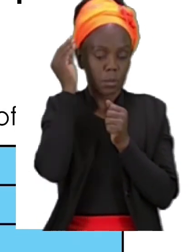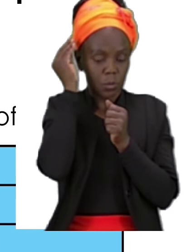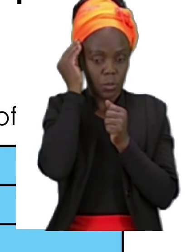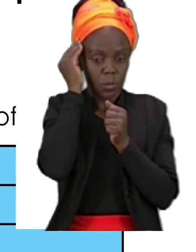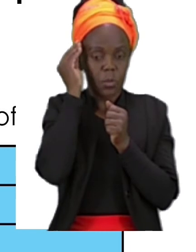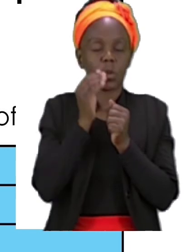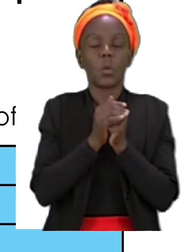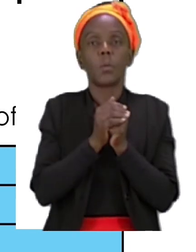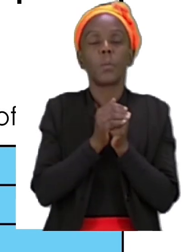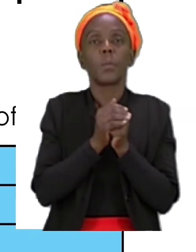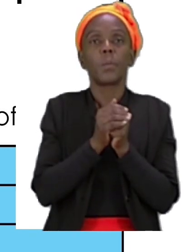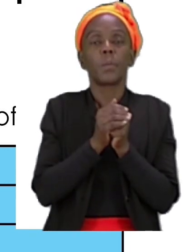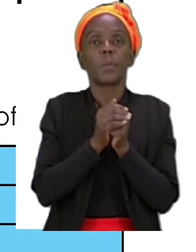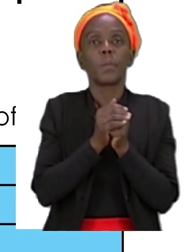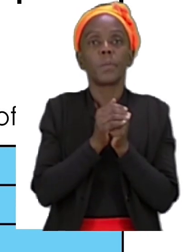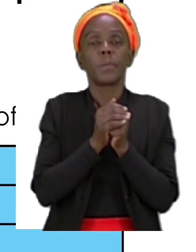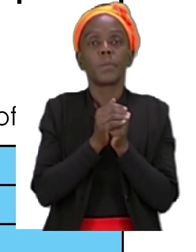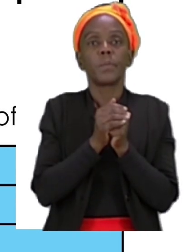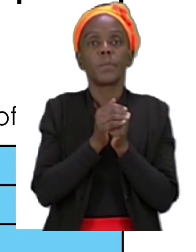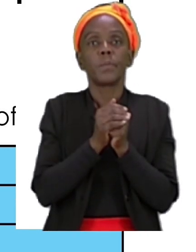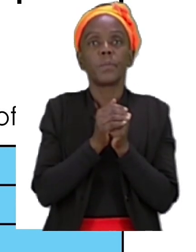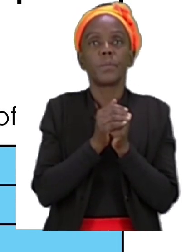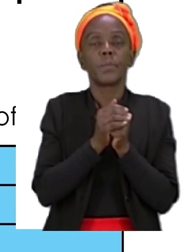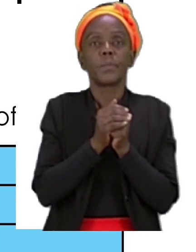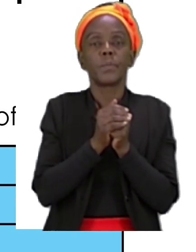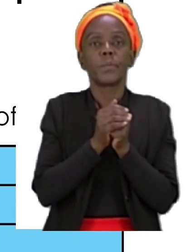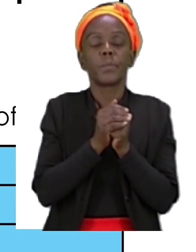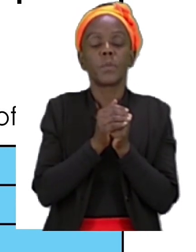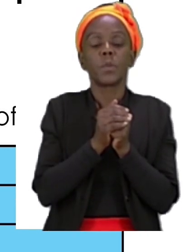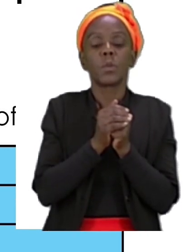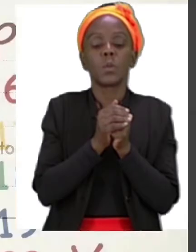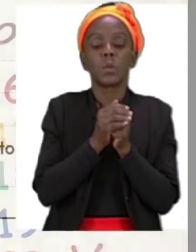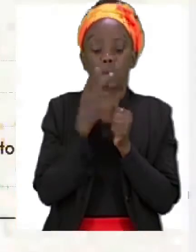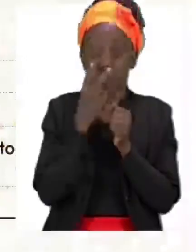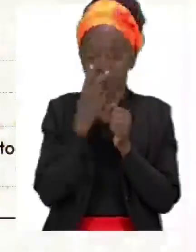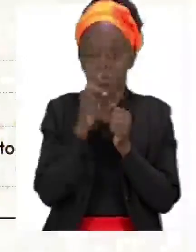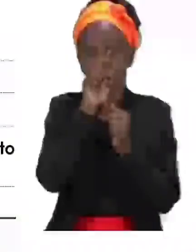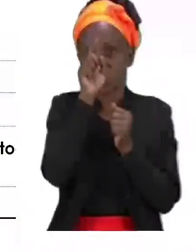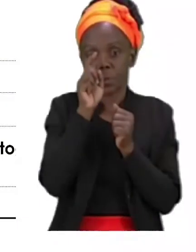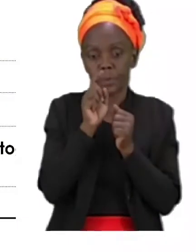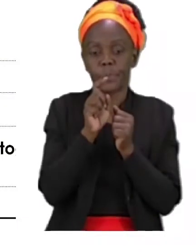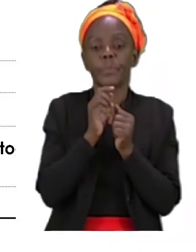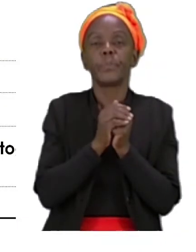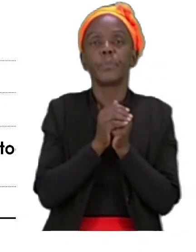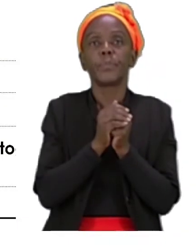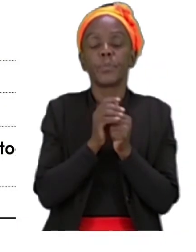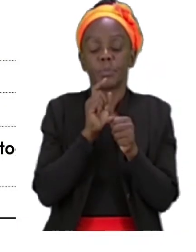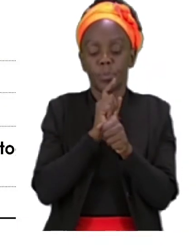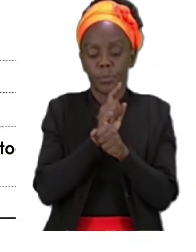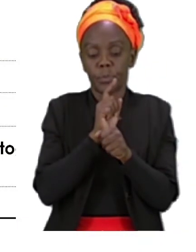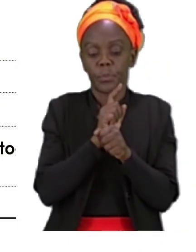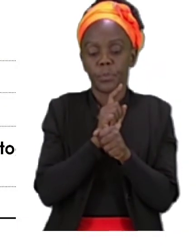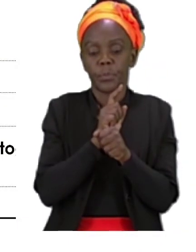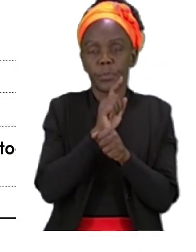grade 2s, let us now get into our questions for the graph. The first question